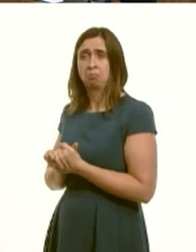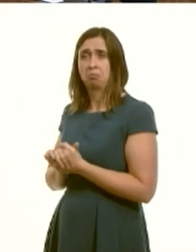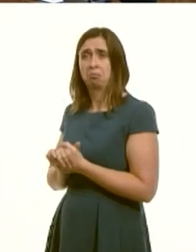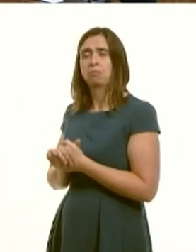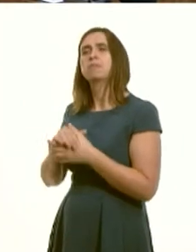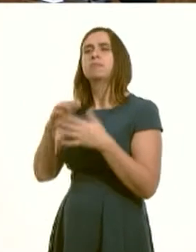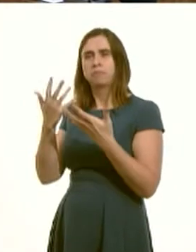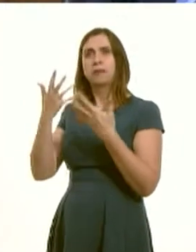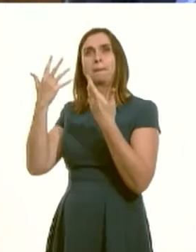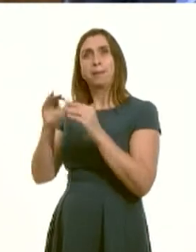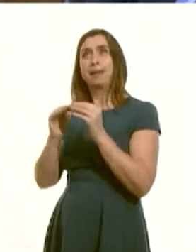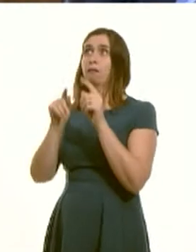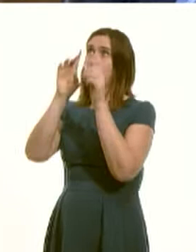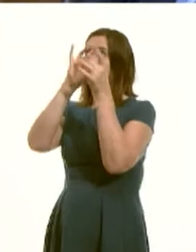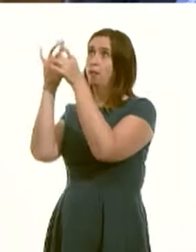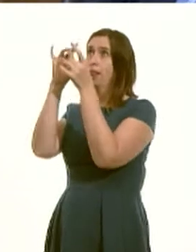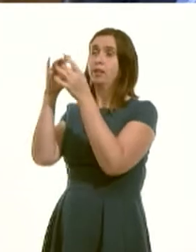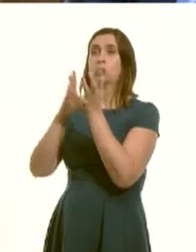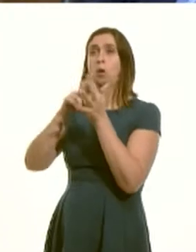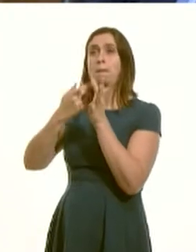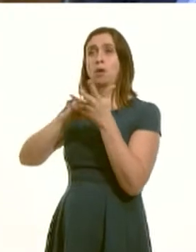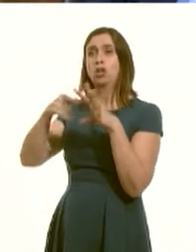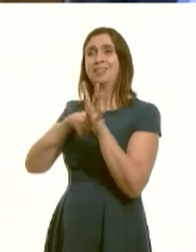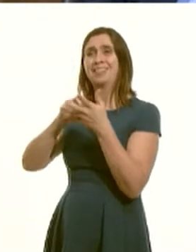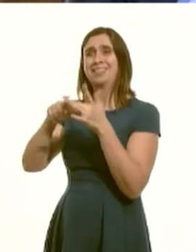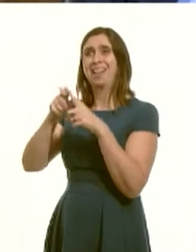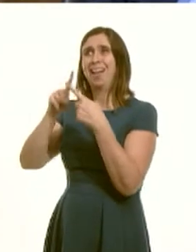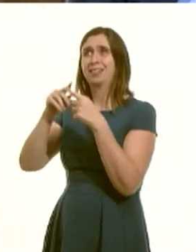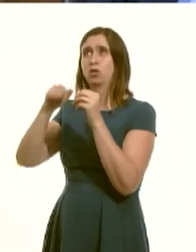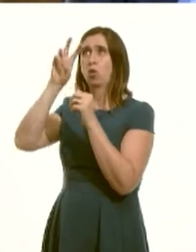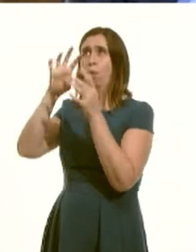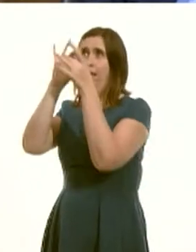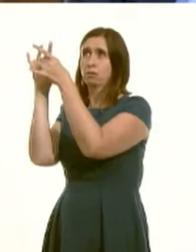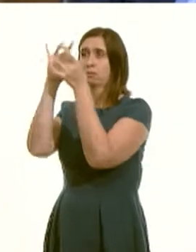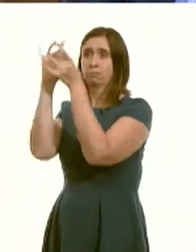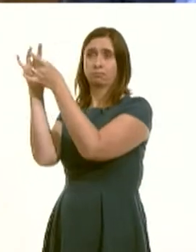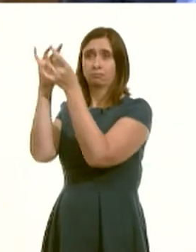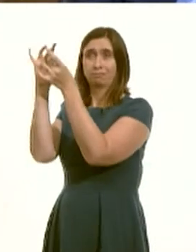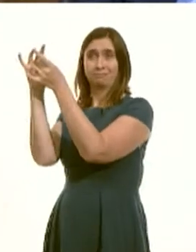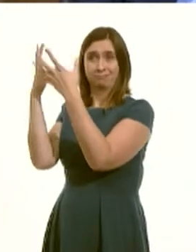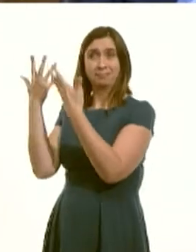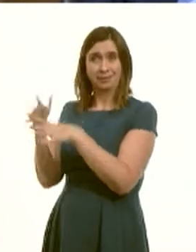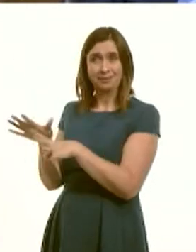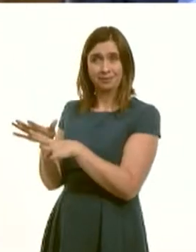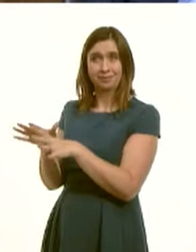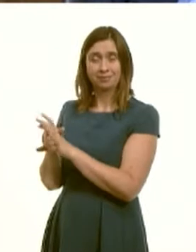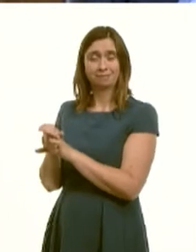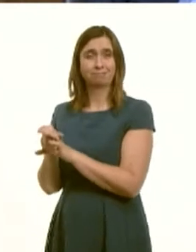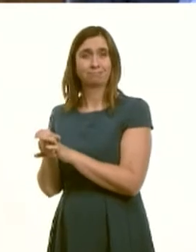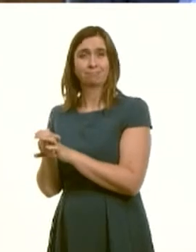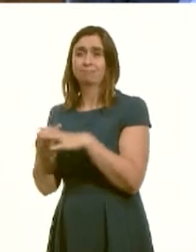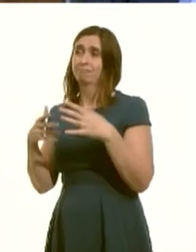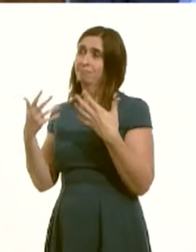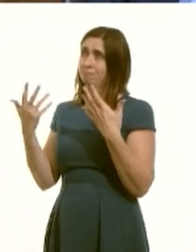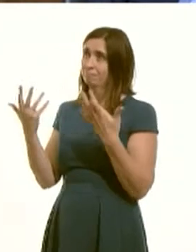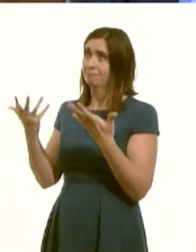with Merseyside, and that's something that we accept. The economic region in any set of countries goes